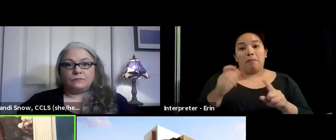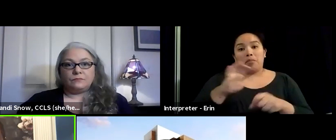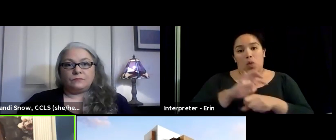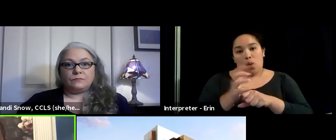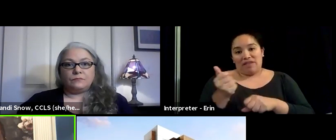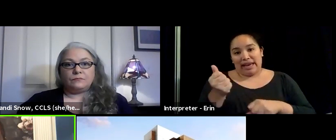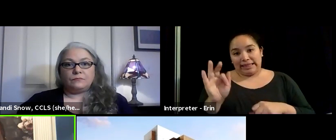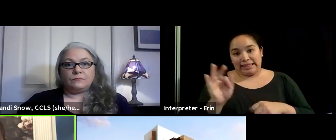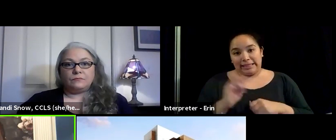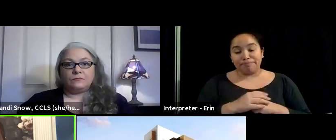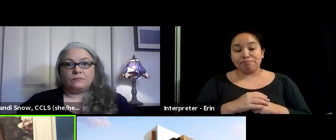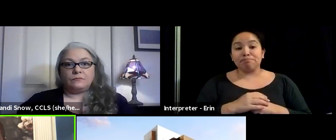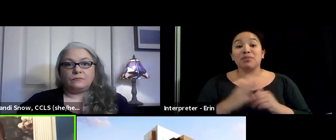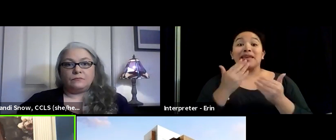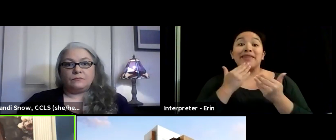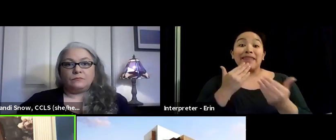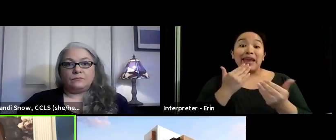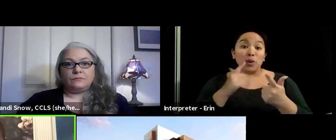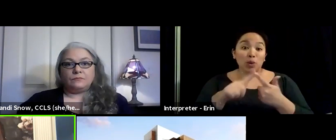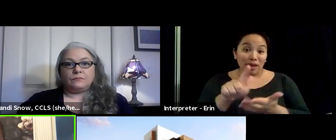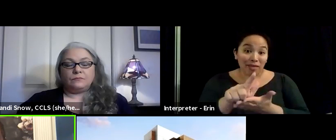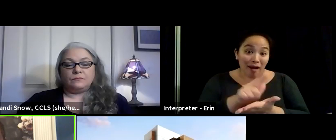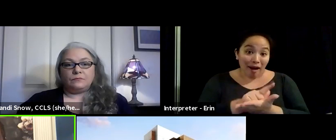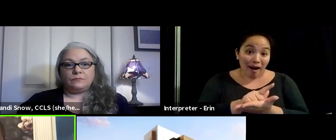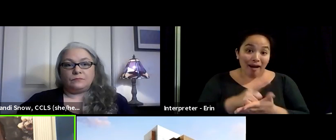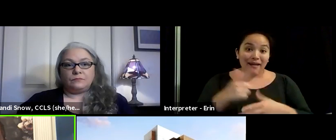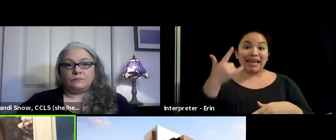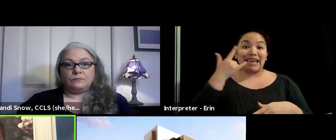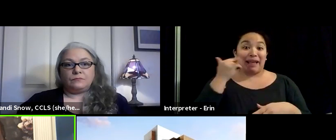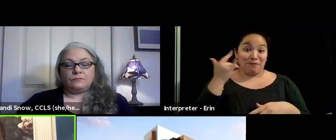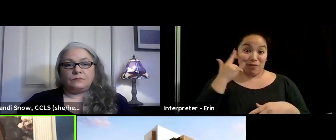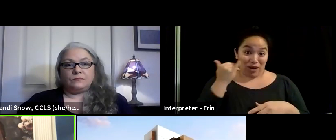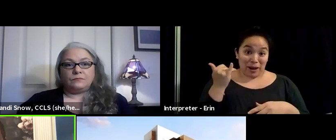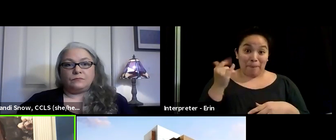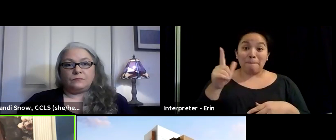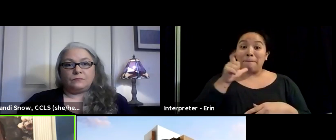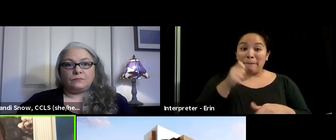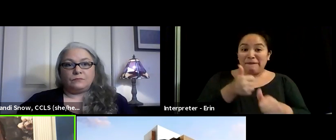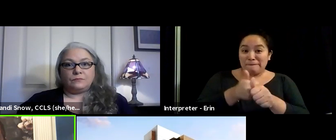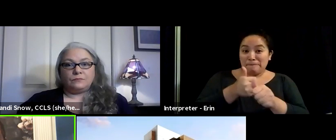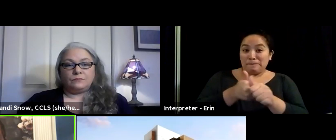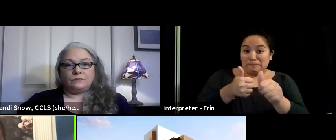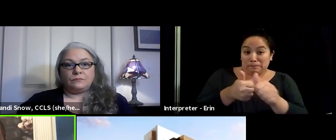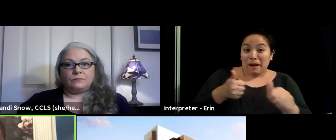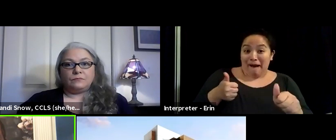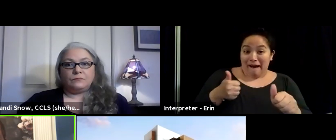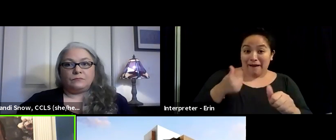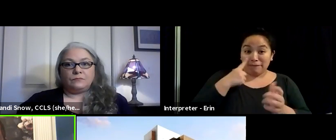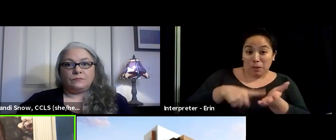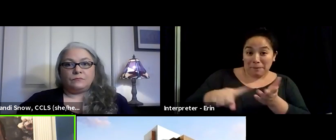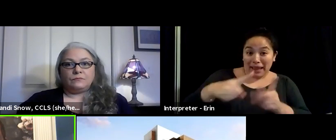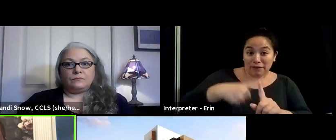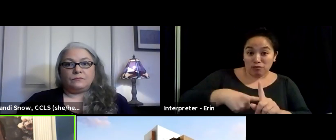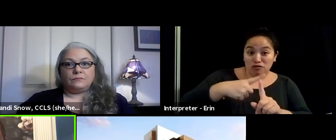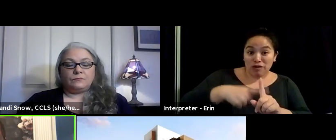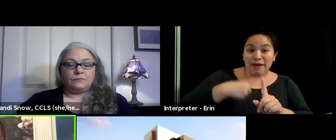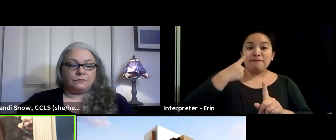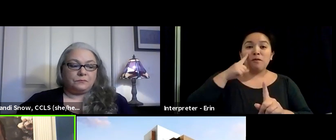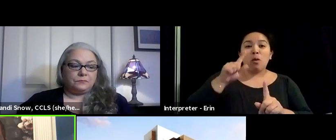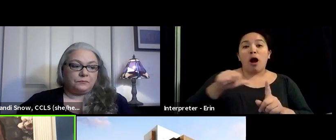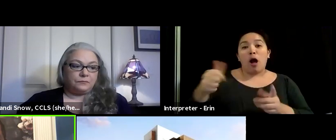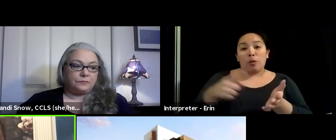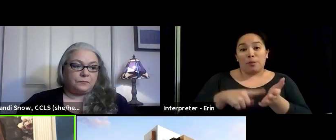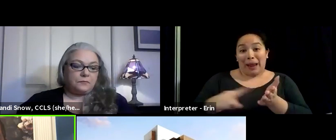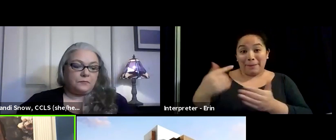pandemic. Thanks to this law, Californians who have fallen behind on rent or other payment obligations under